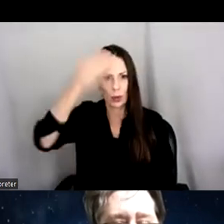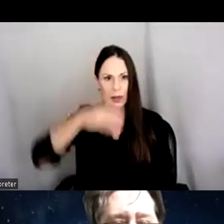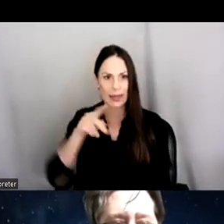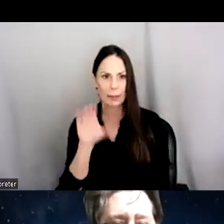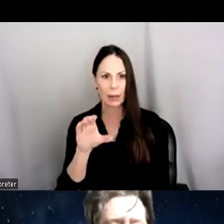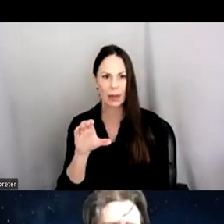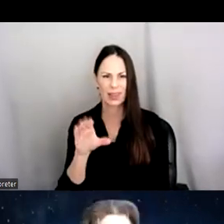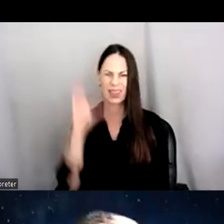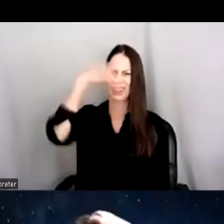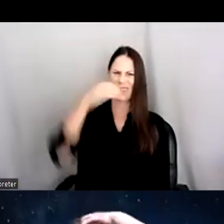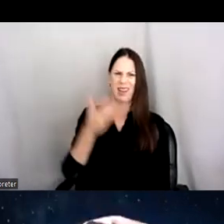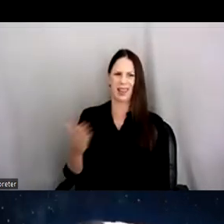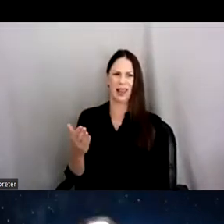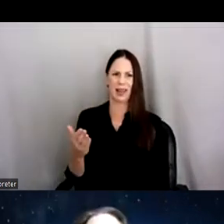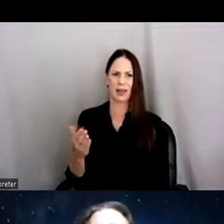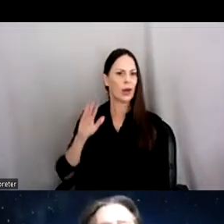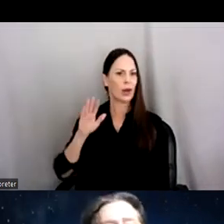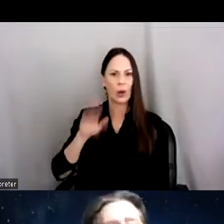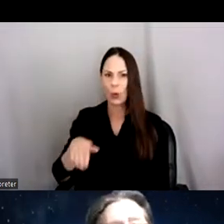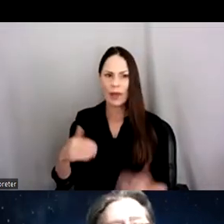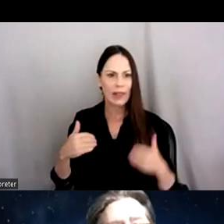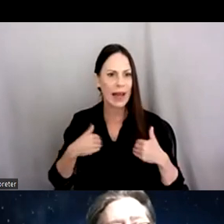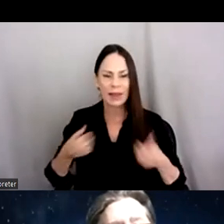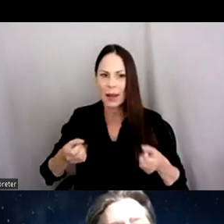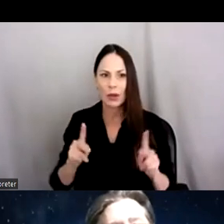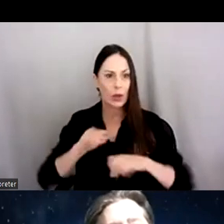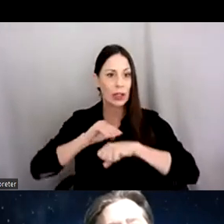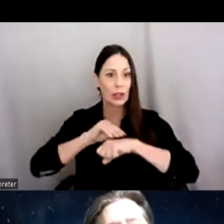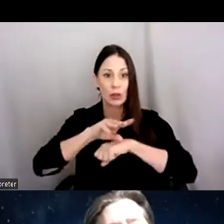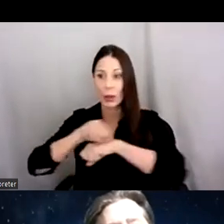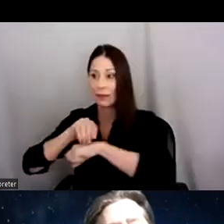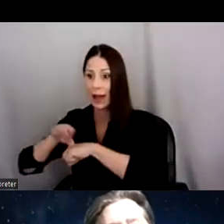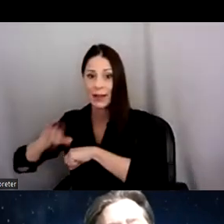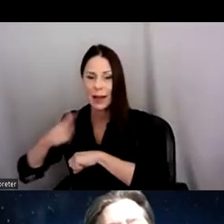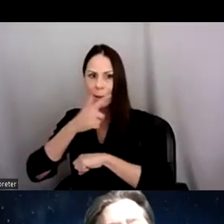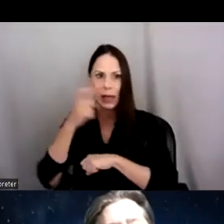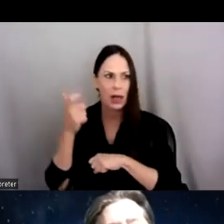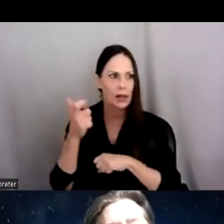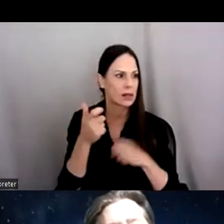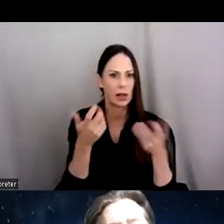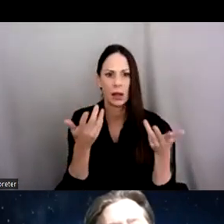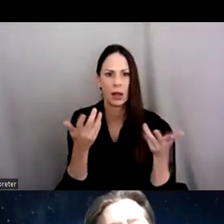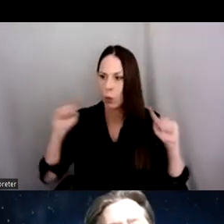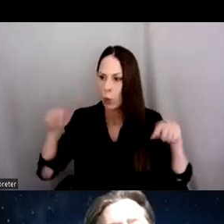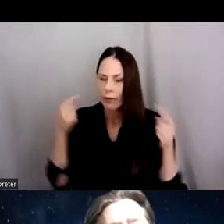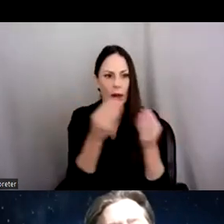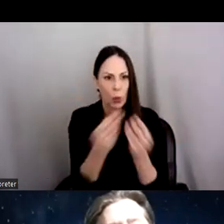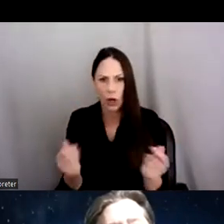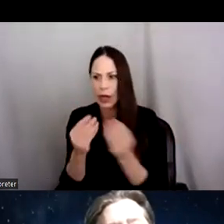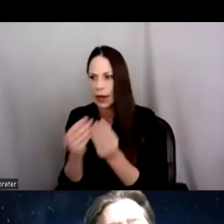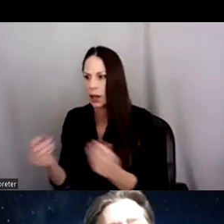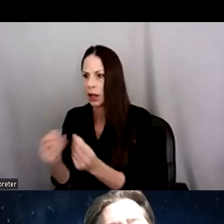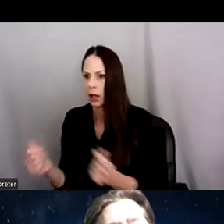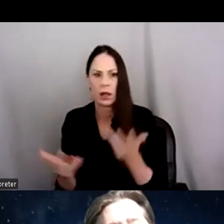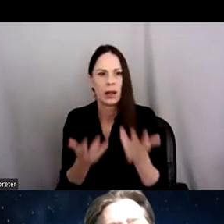we haven't had a chance to advise because we've been working things out. And it's kind of like you don't want to